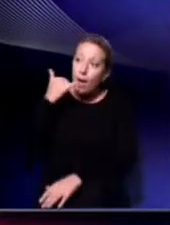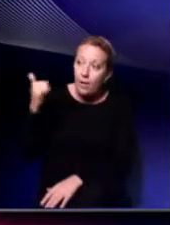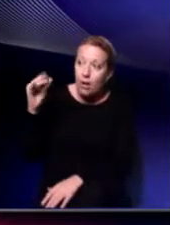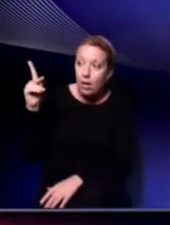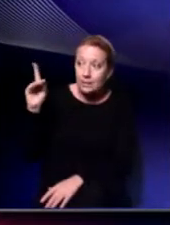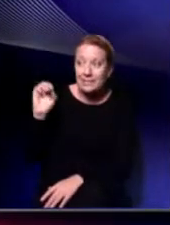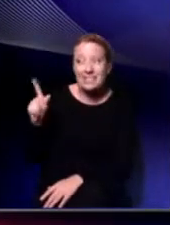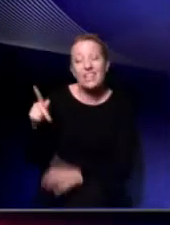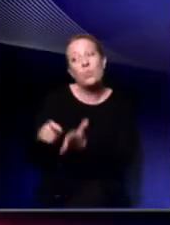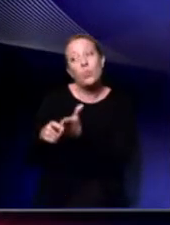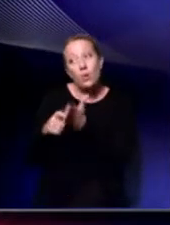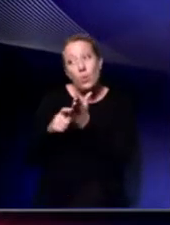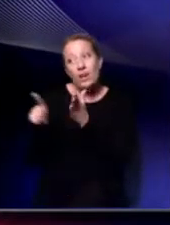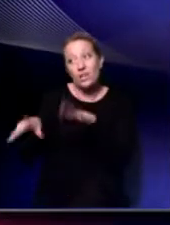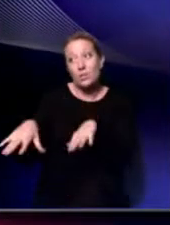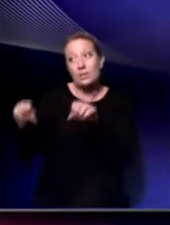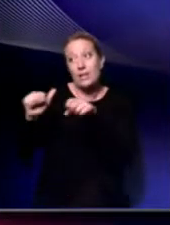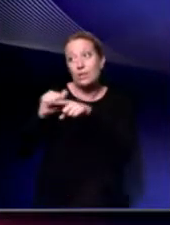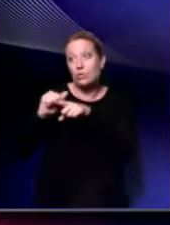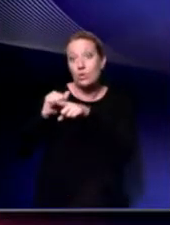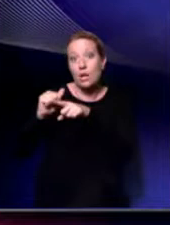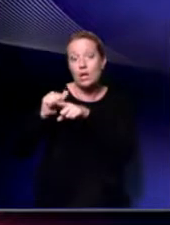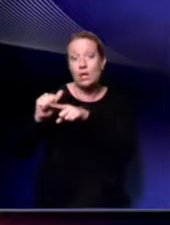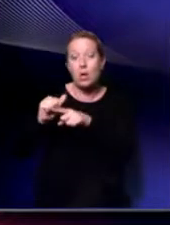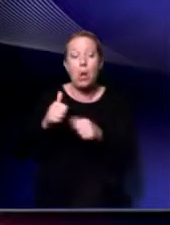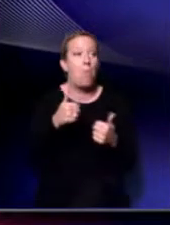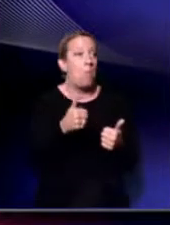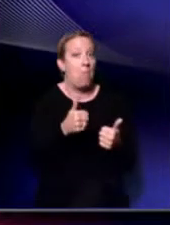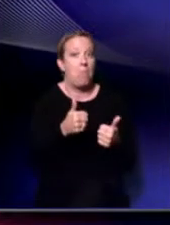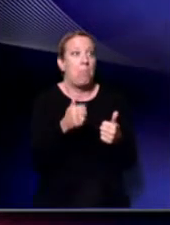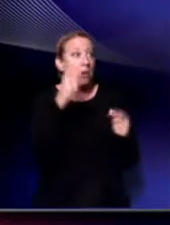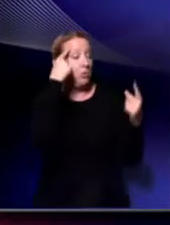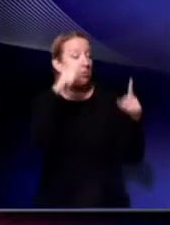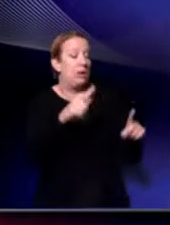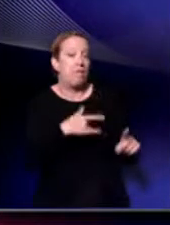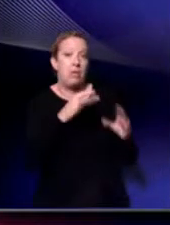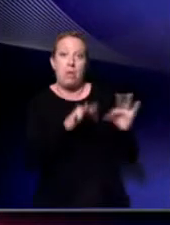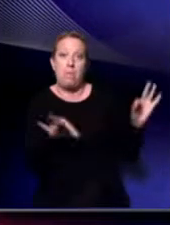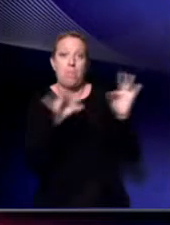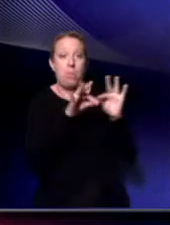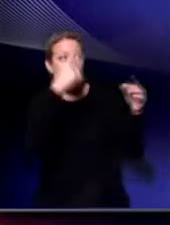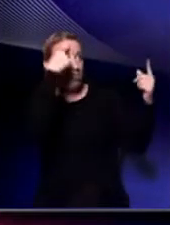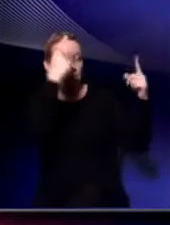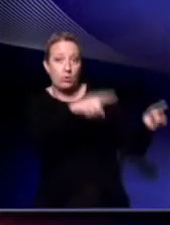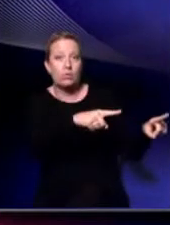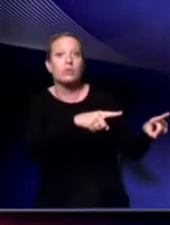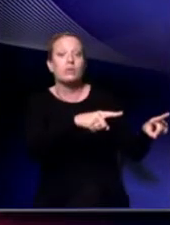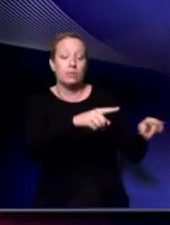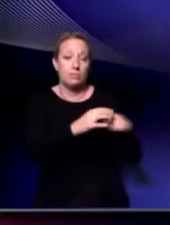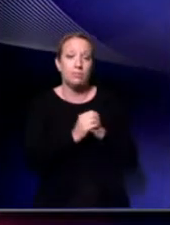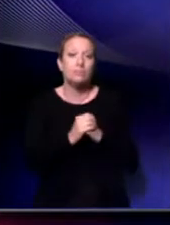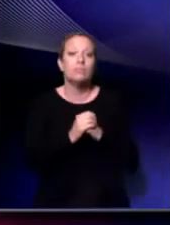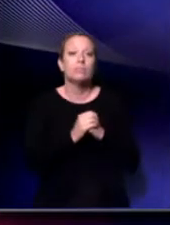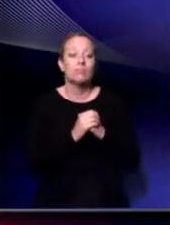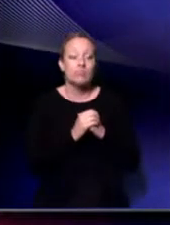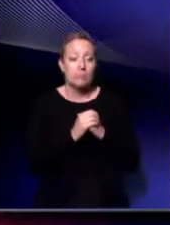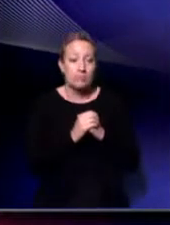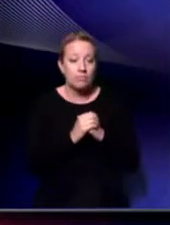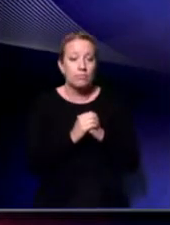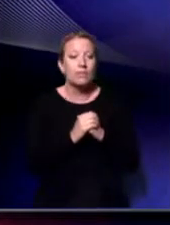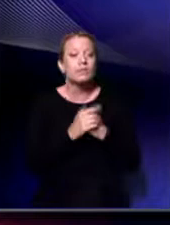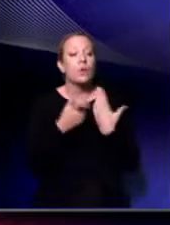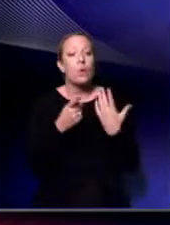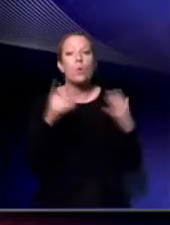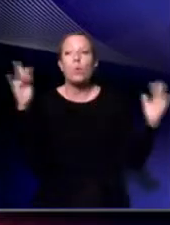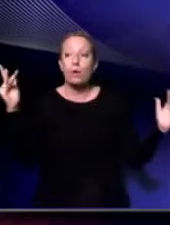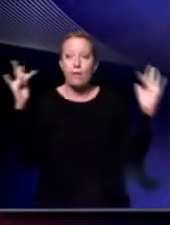be a requirement, and he thought it was crucial. And so I put Dick in touch with Sue Kay, and they chatted a